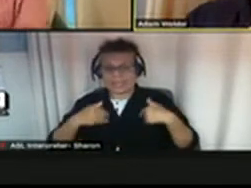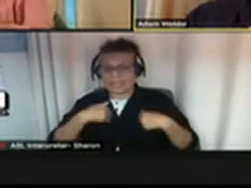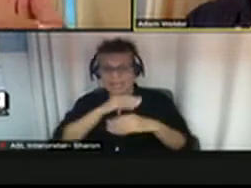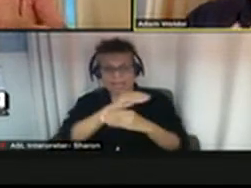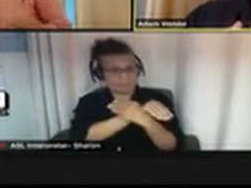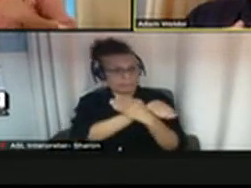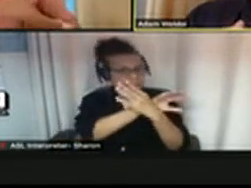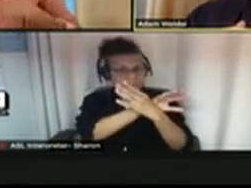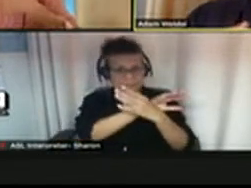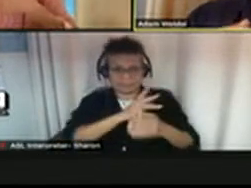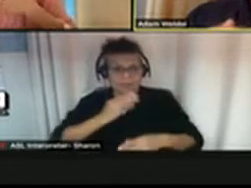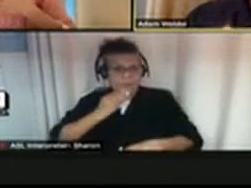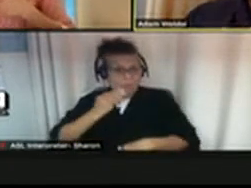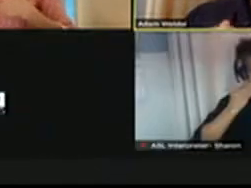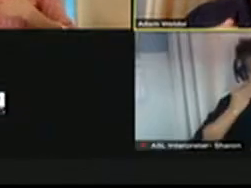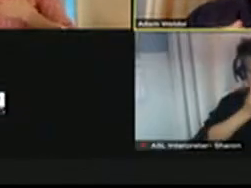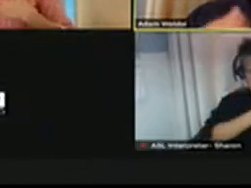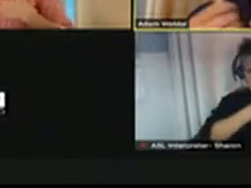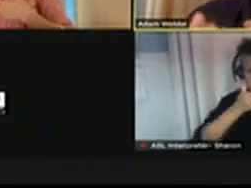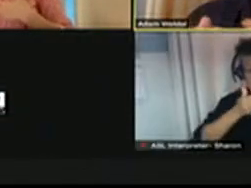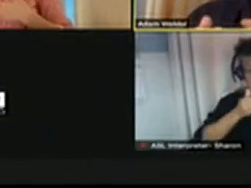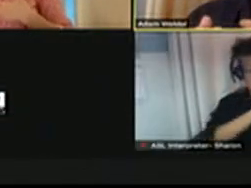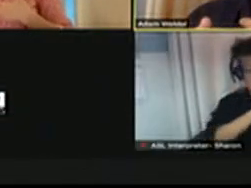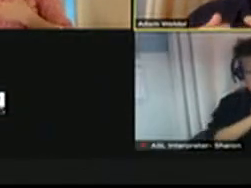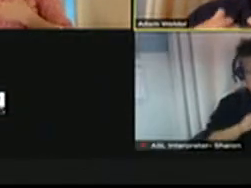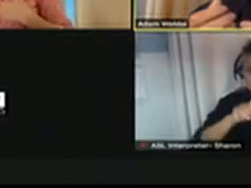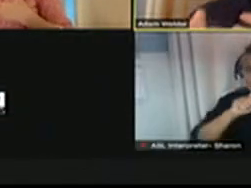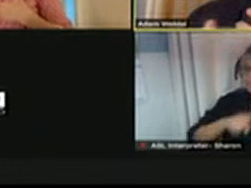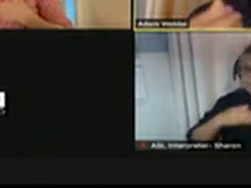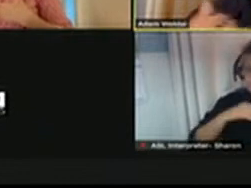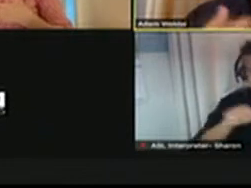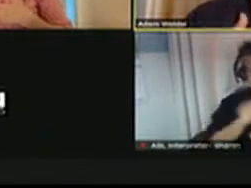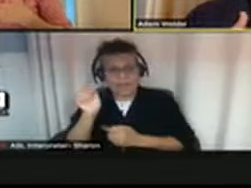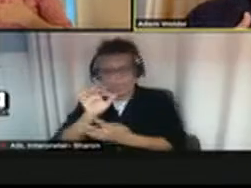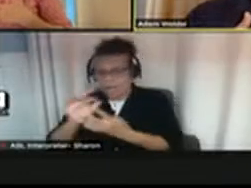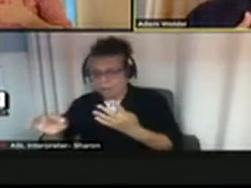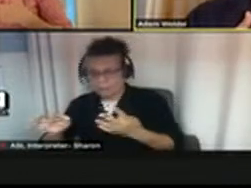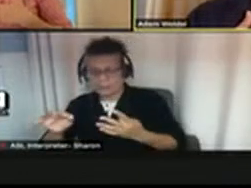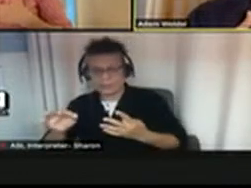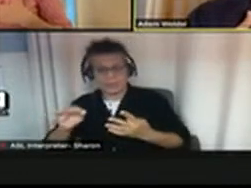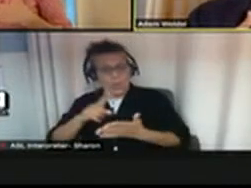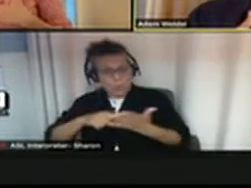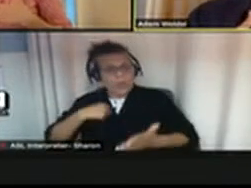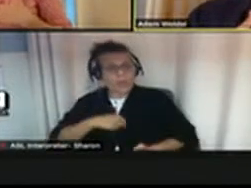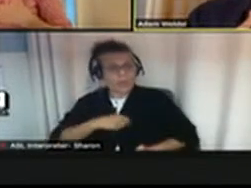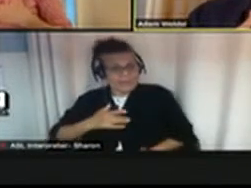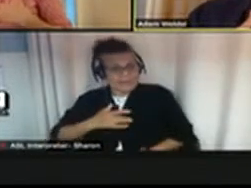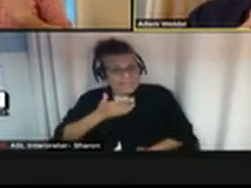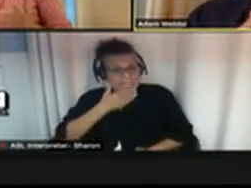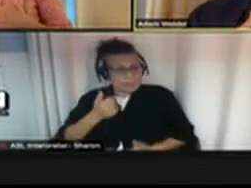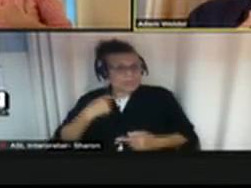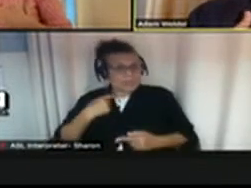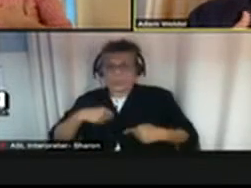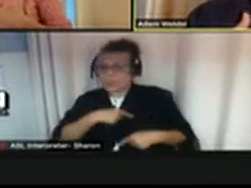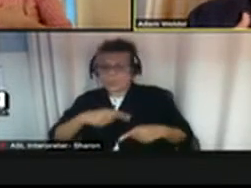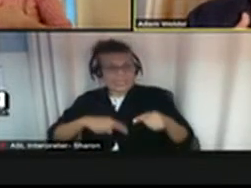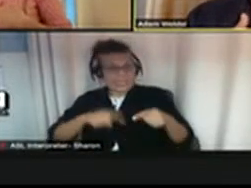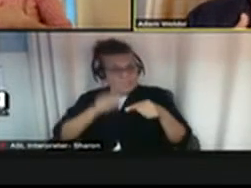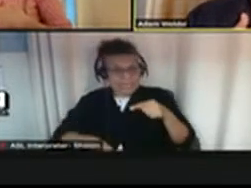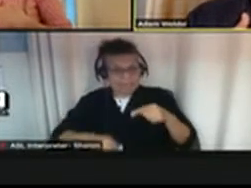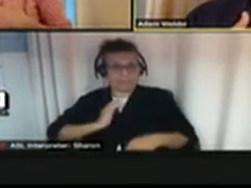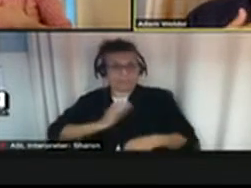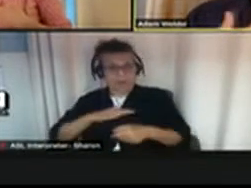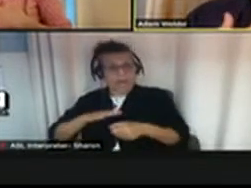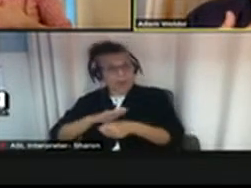aren't allowed to offer alternatives, we aren't allowed to do what we feel is best for our district